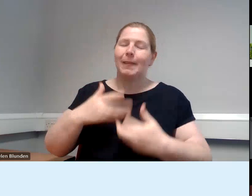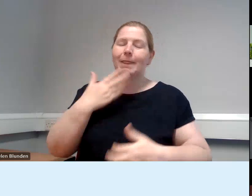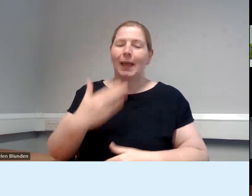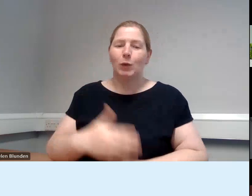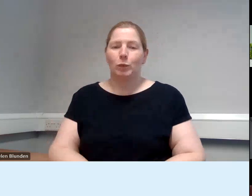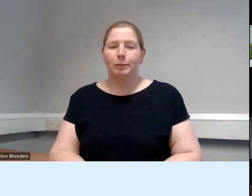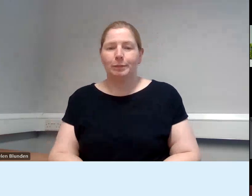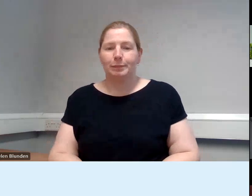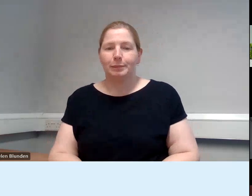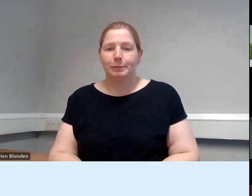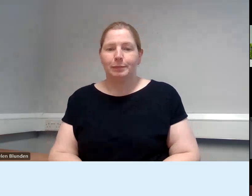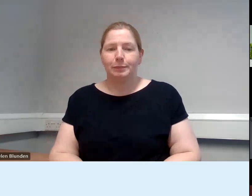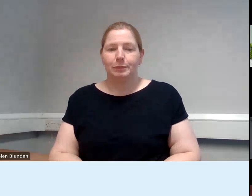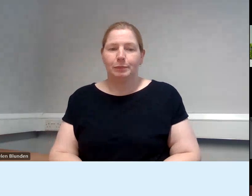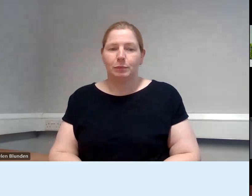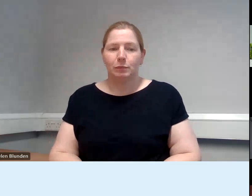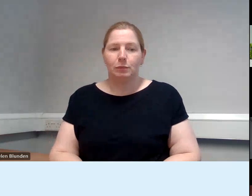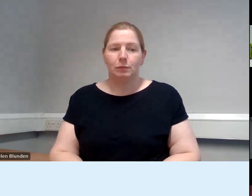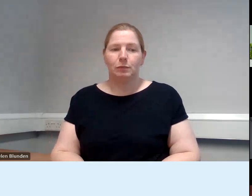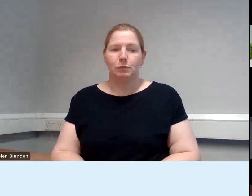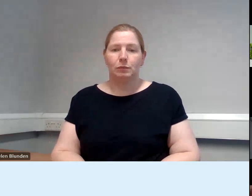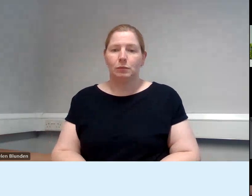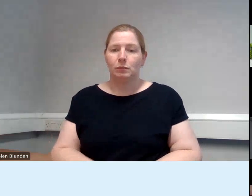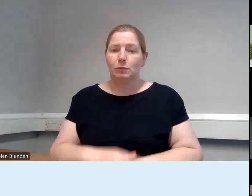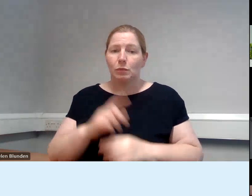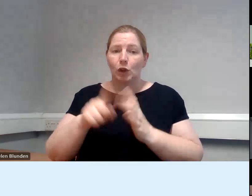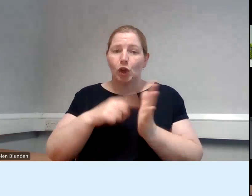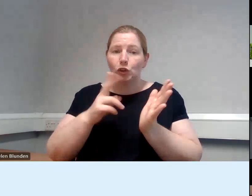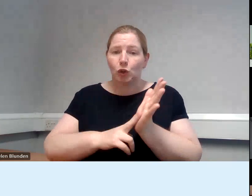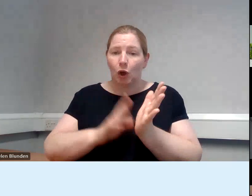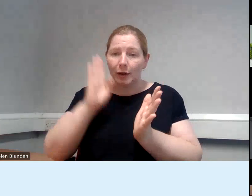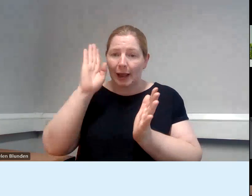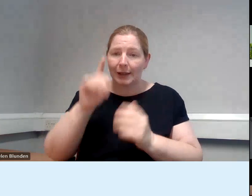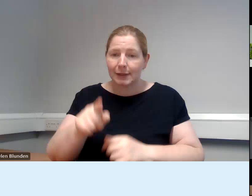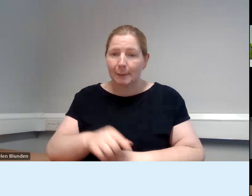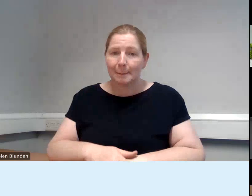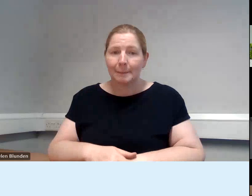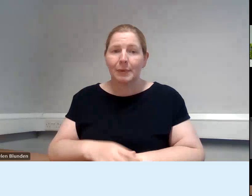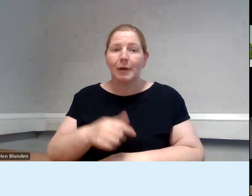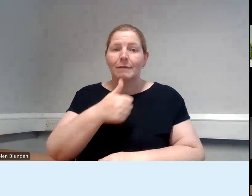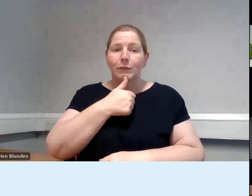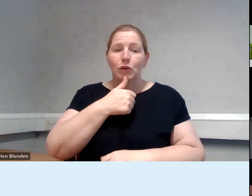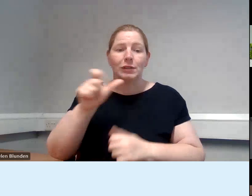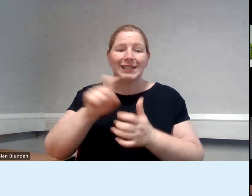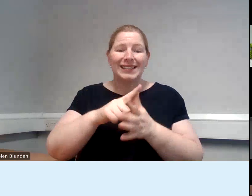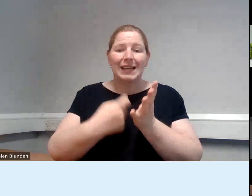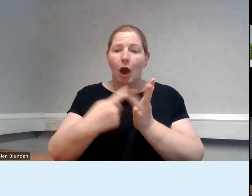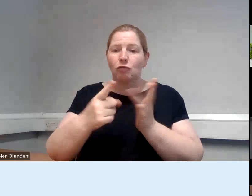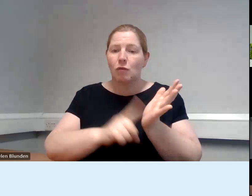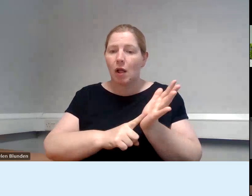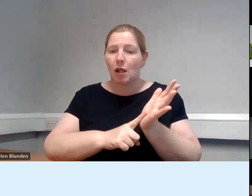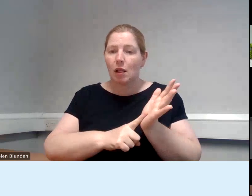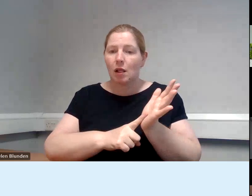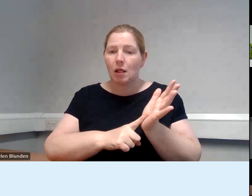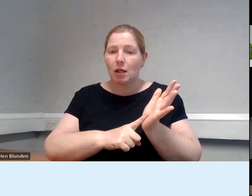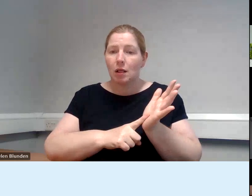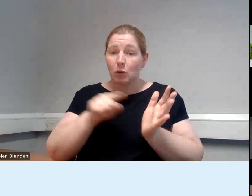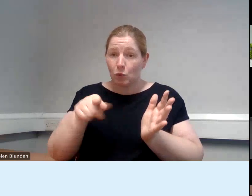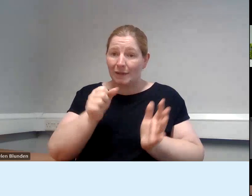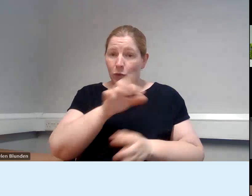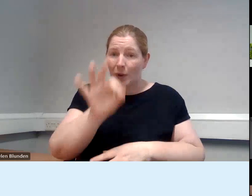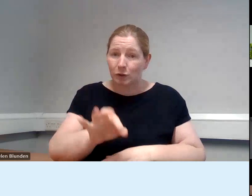Victoria. Thanks so much. Thank you. John, I see your hand up, but first, Carol Stone has put a name in the chat. Carol, do you have a